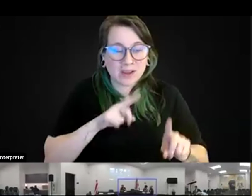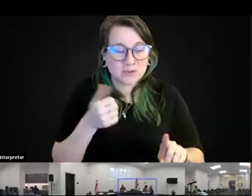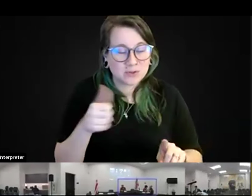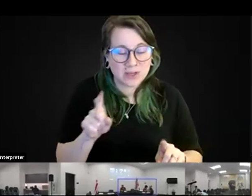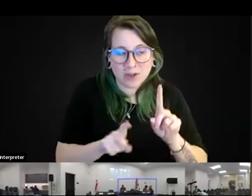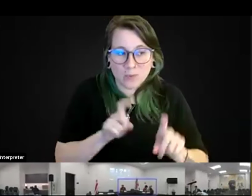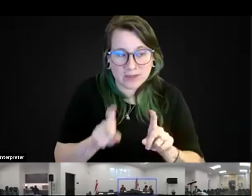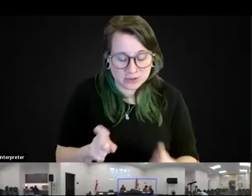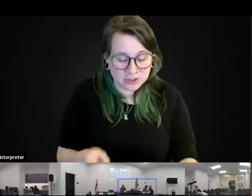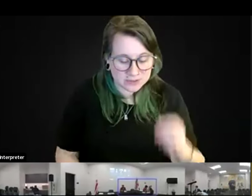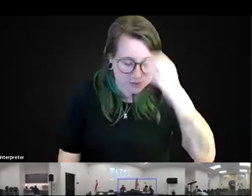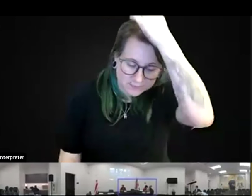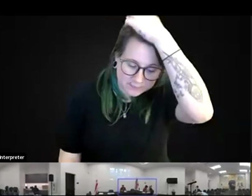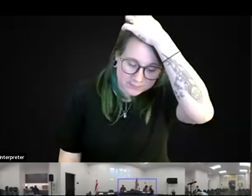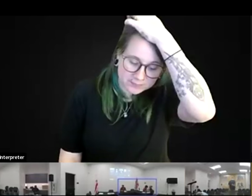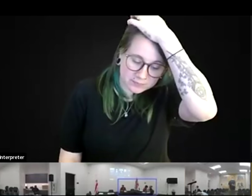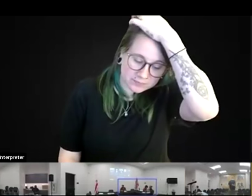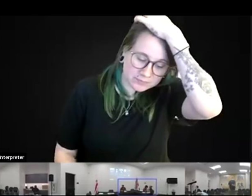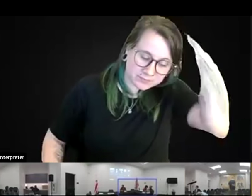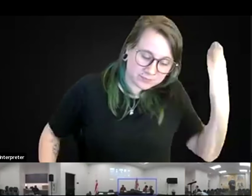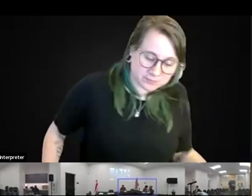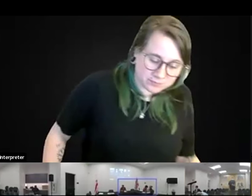of us. And,